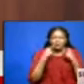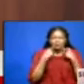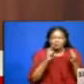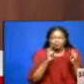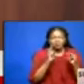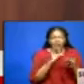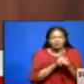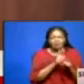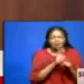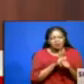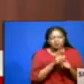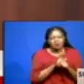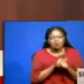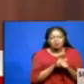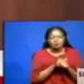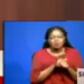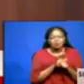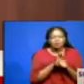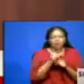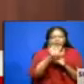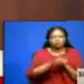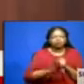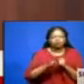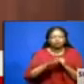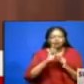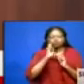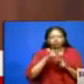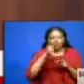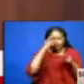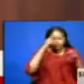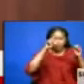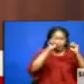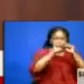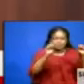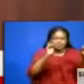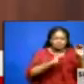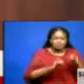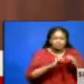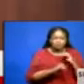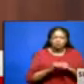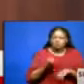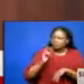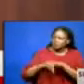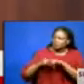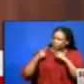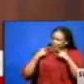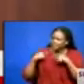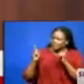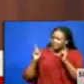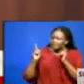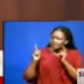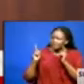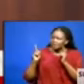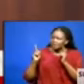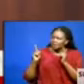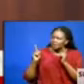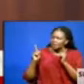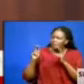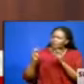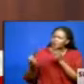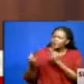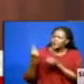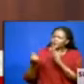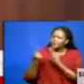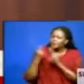quite a number of constituency results for presidential election. And during her announcement, did she raise an issue? You're asking